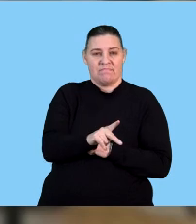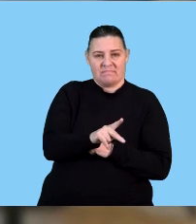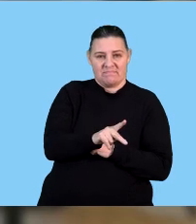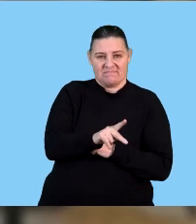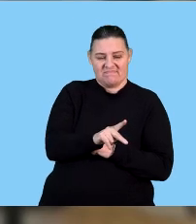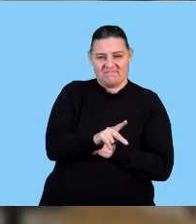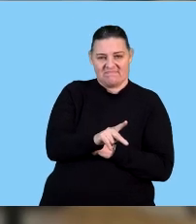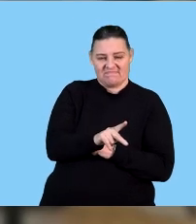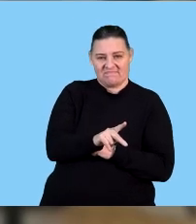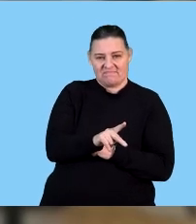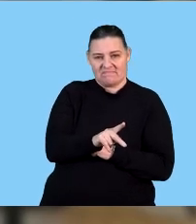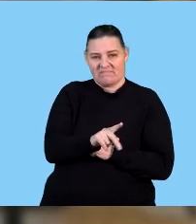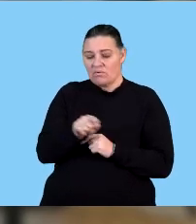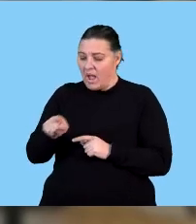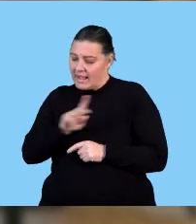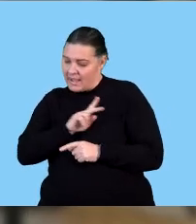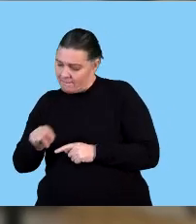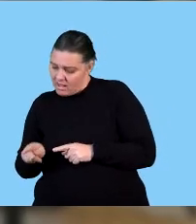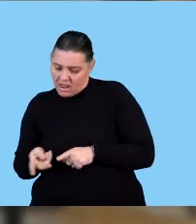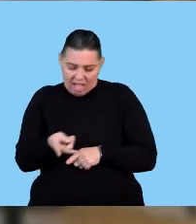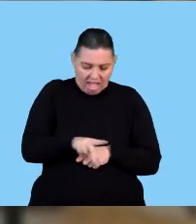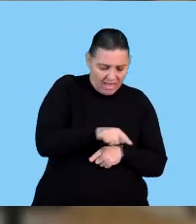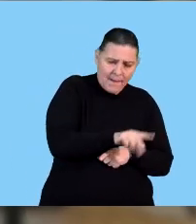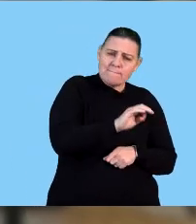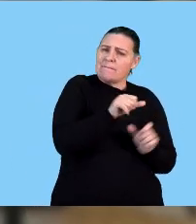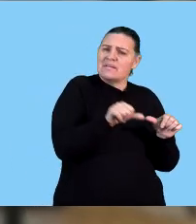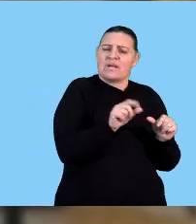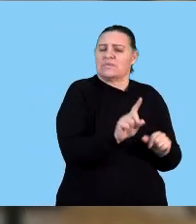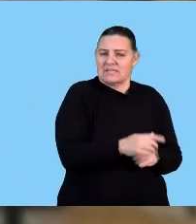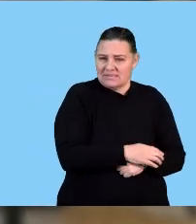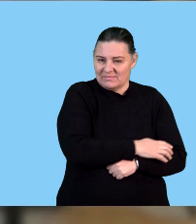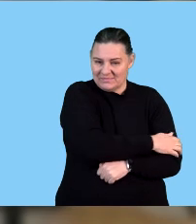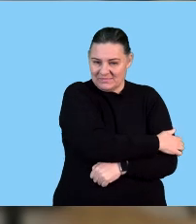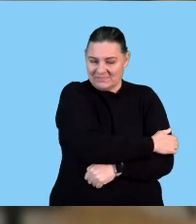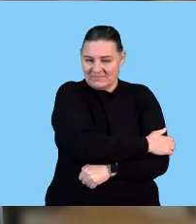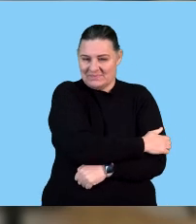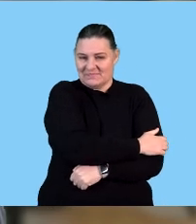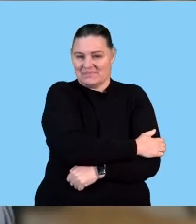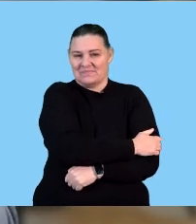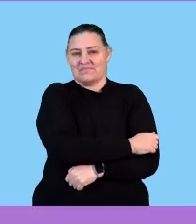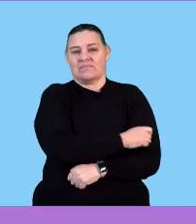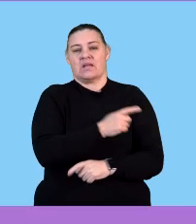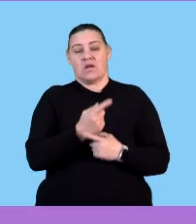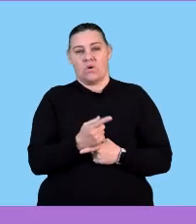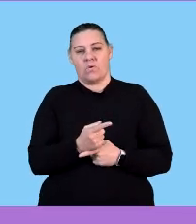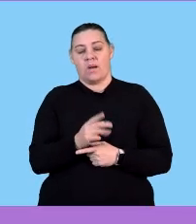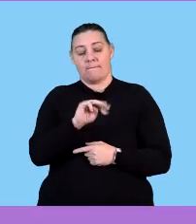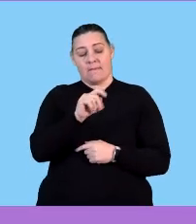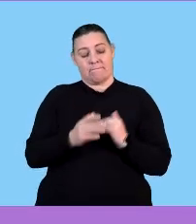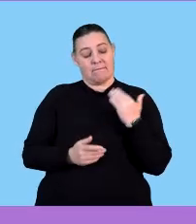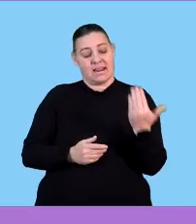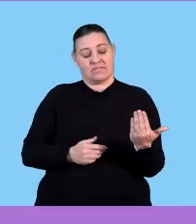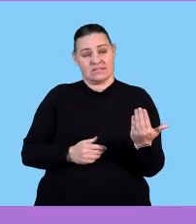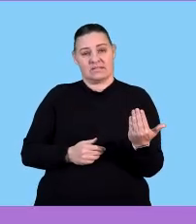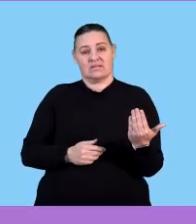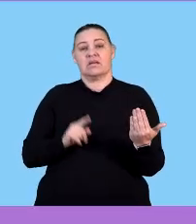map's distance. Procedure is kind of the same. Let's see what we got to do. We first line things up with the map on the